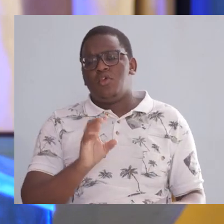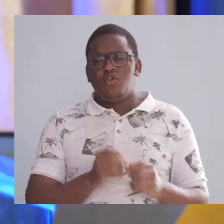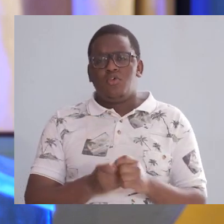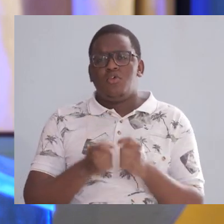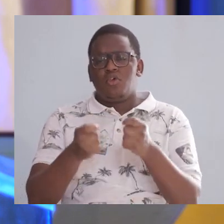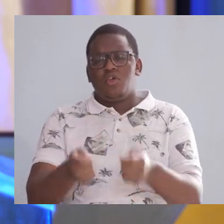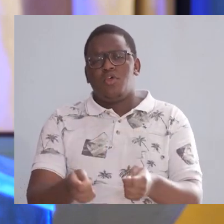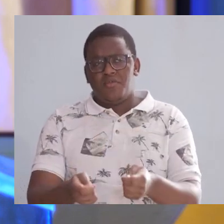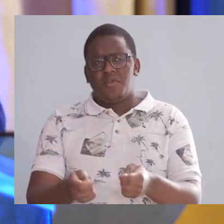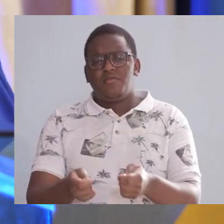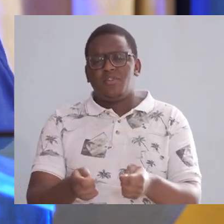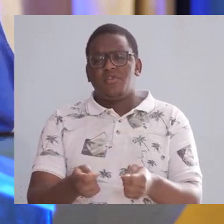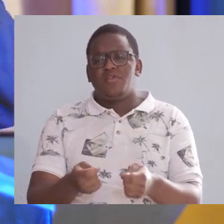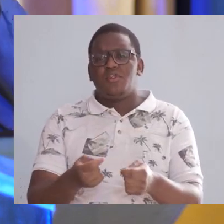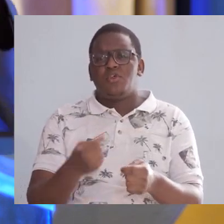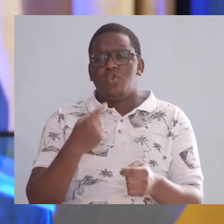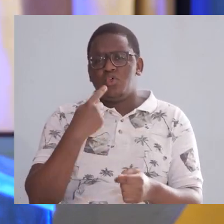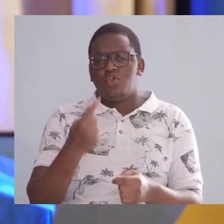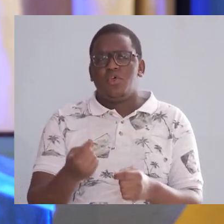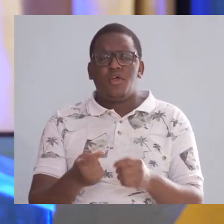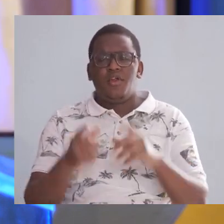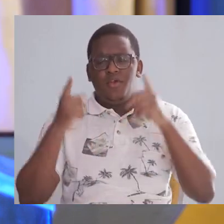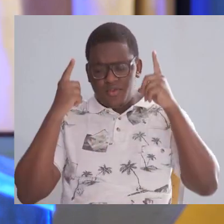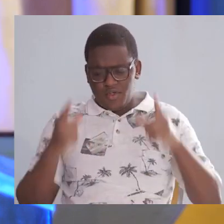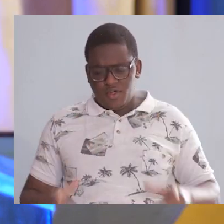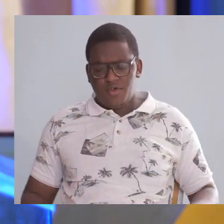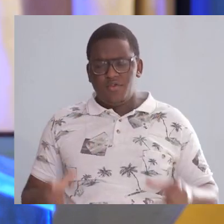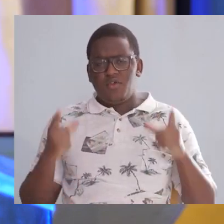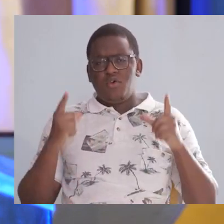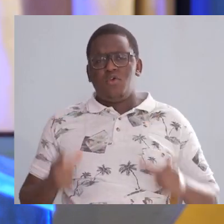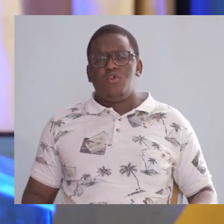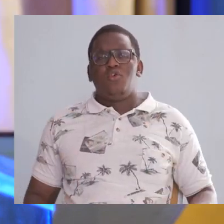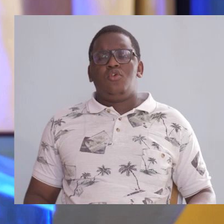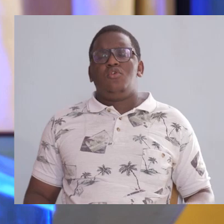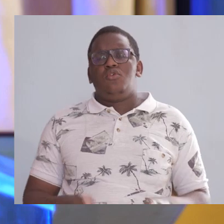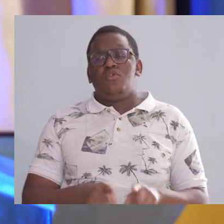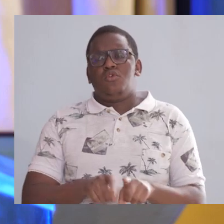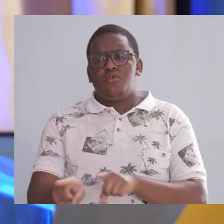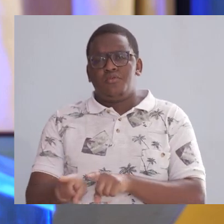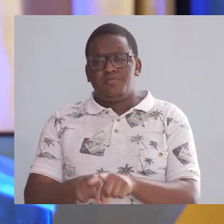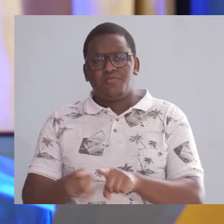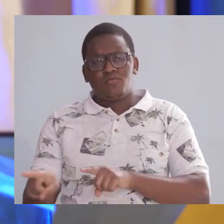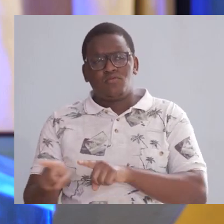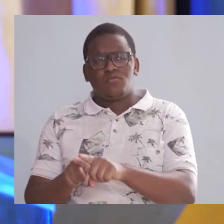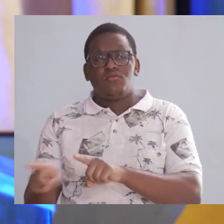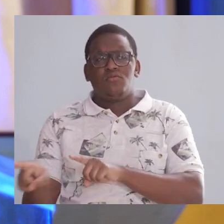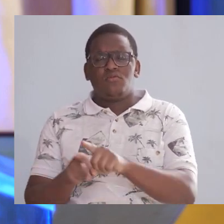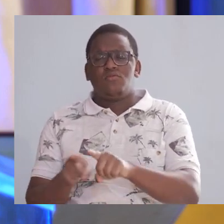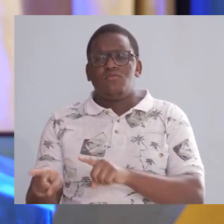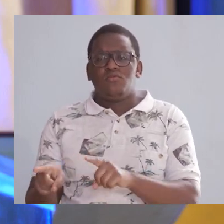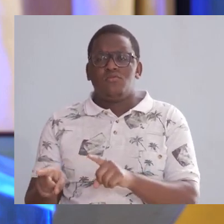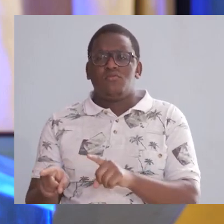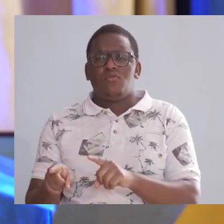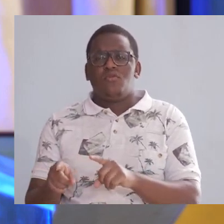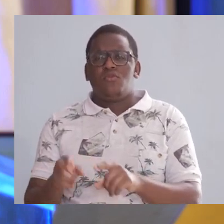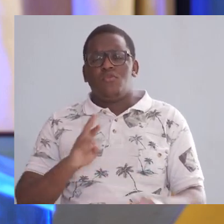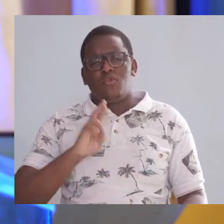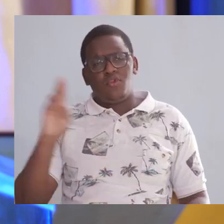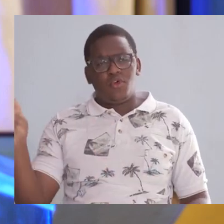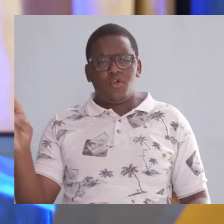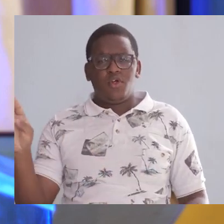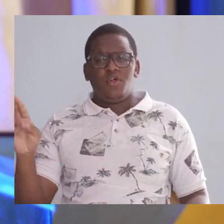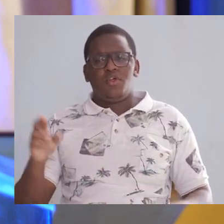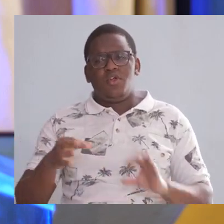Israel to ensure that their lives were ordered of him in a manner that would keep them in a right relationship with their